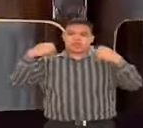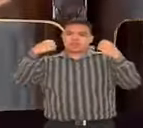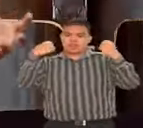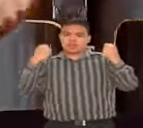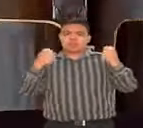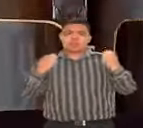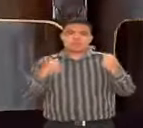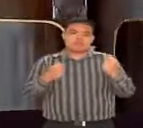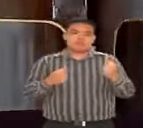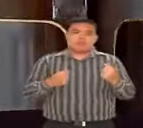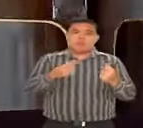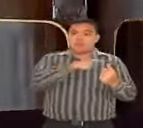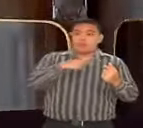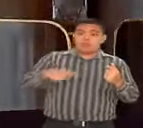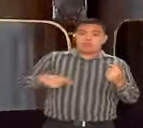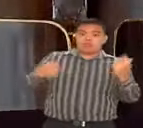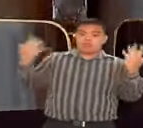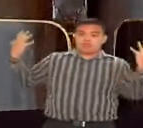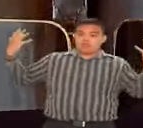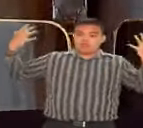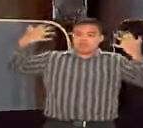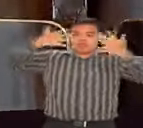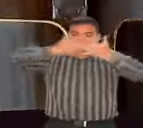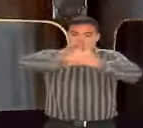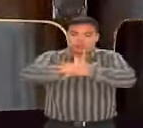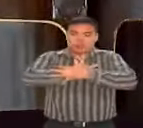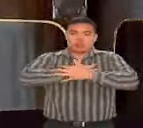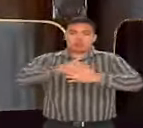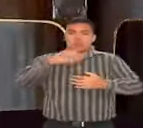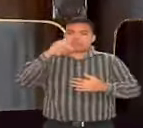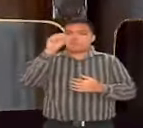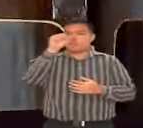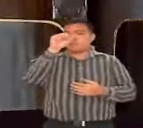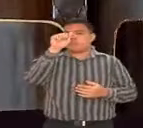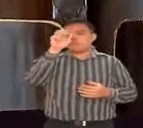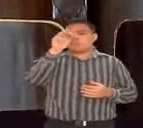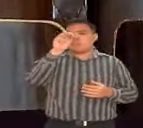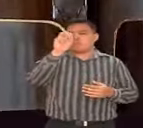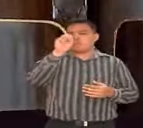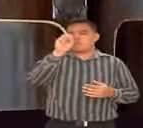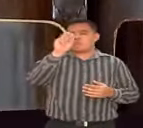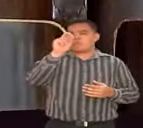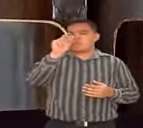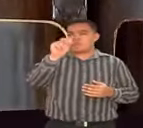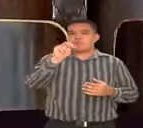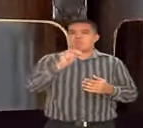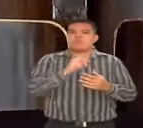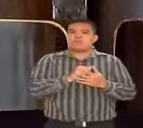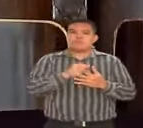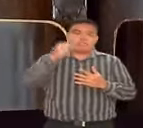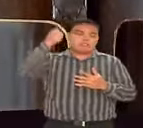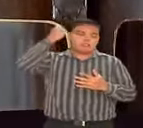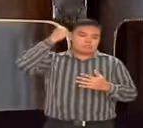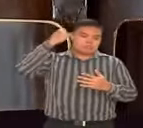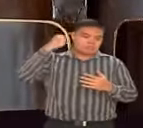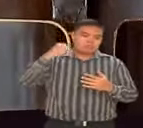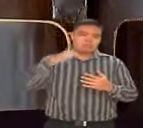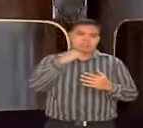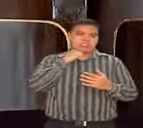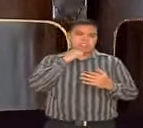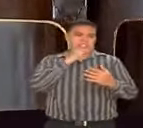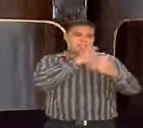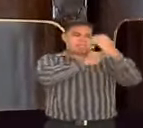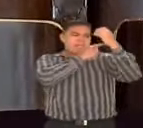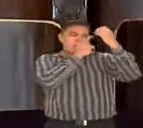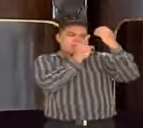then he just was filled with might. And by the way, Samson was not this muscular fellow na